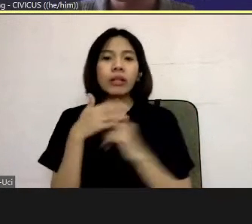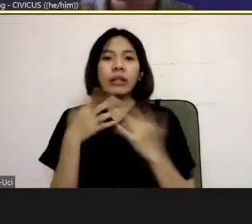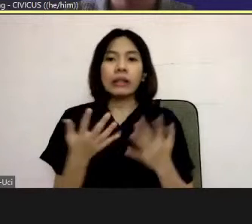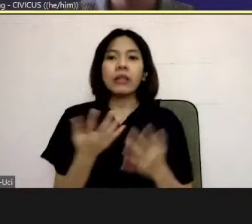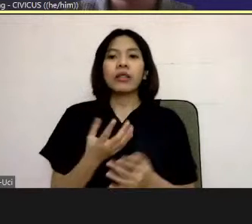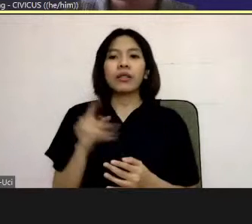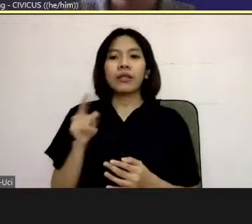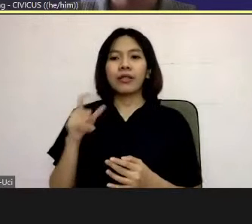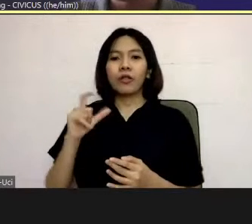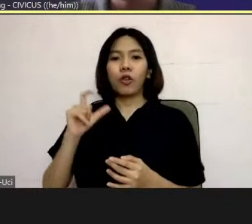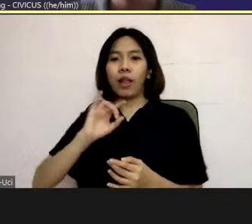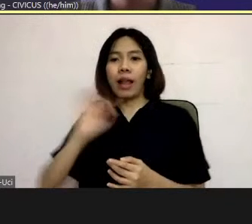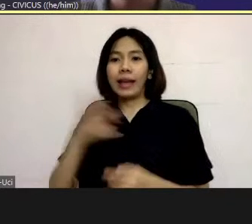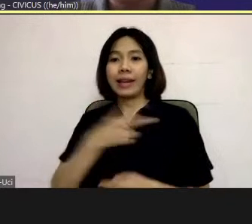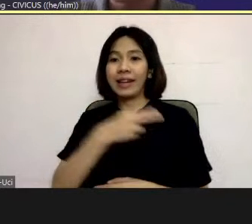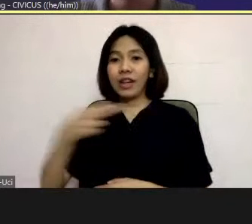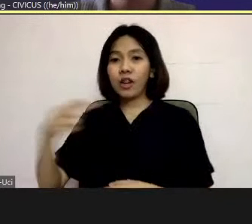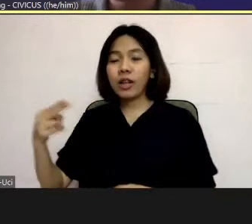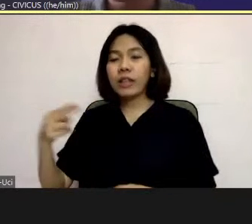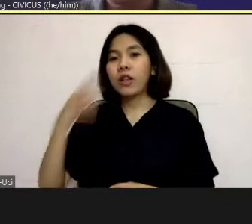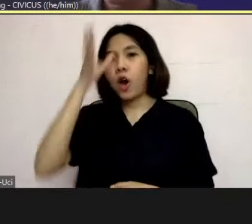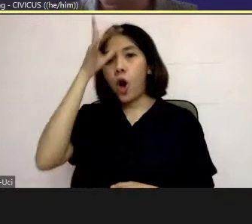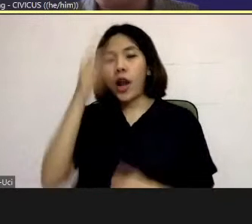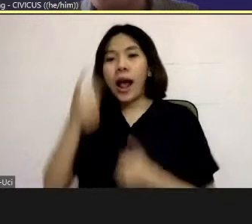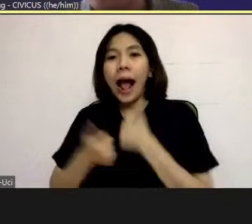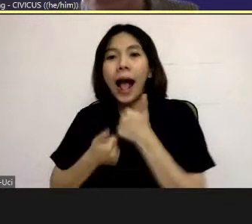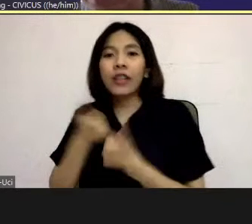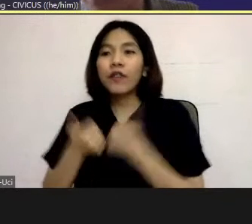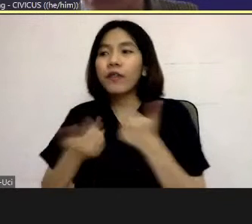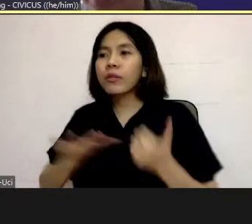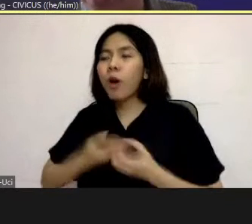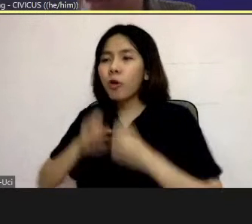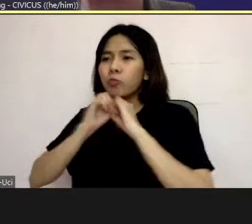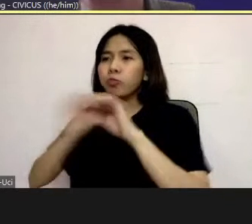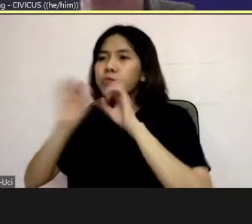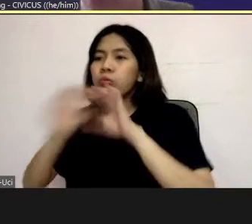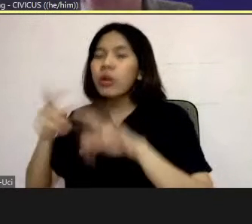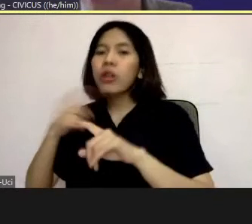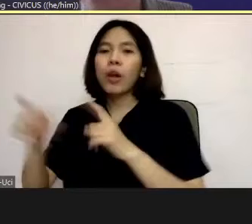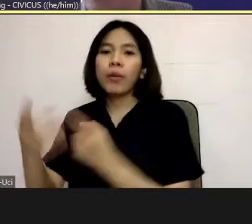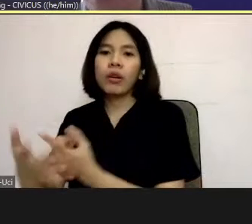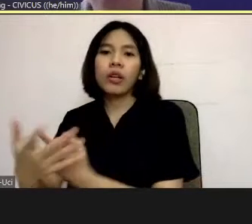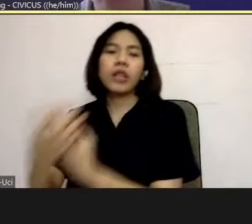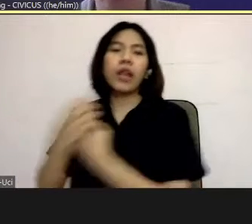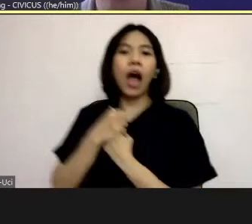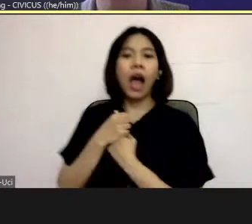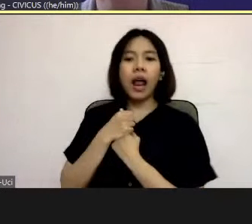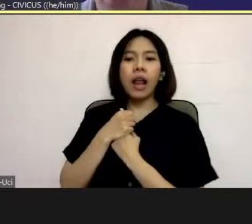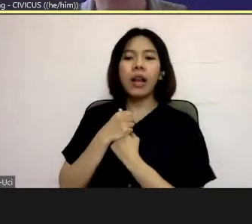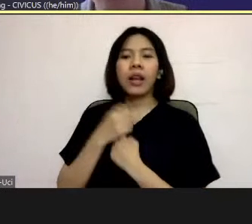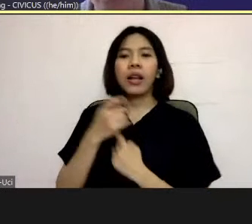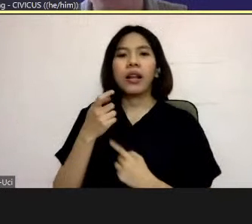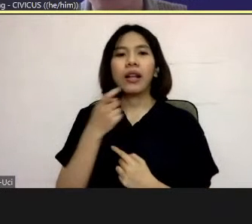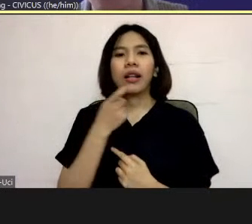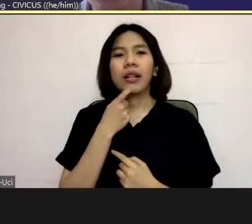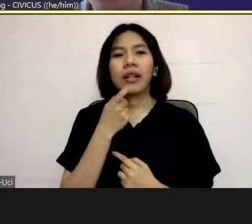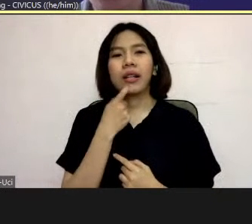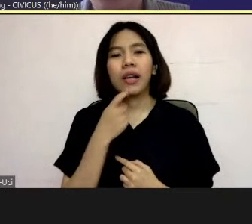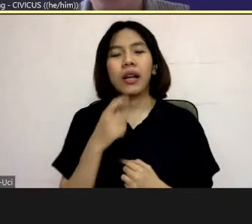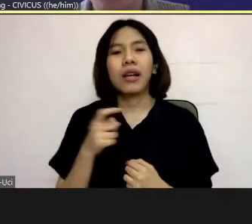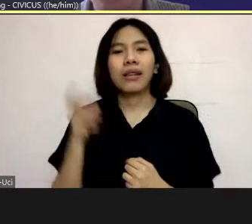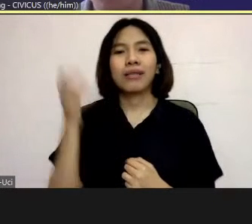in July and August 2021 were detained and met with excessive force as well. And the authorities have also known